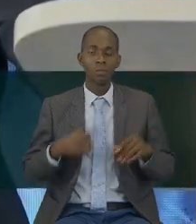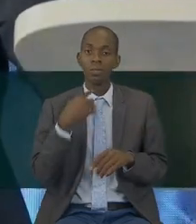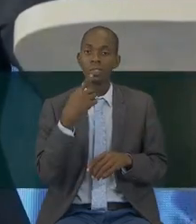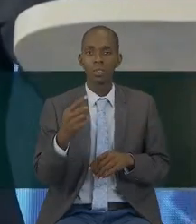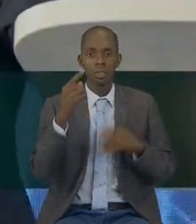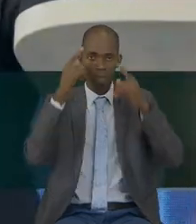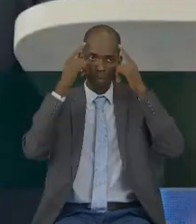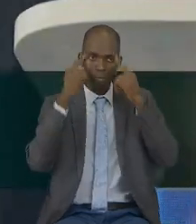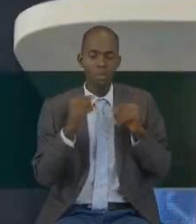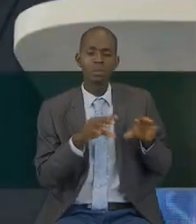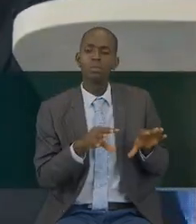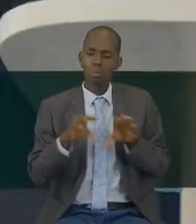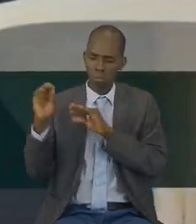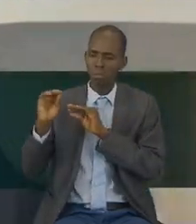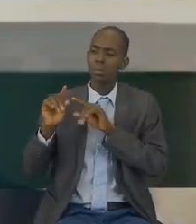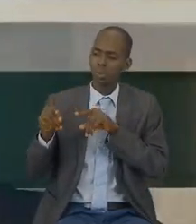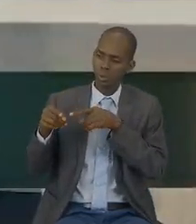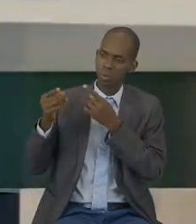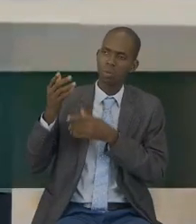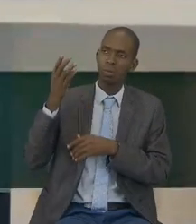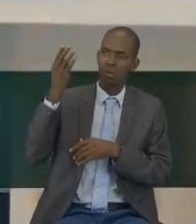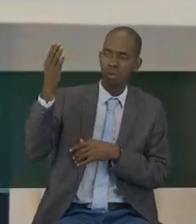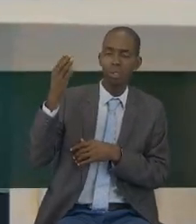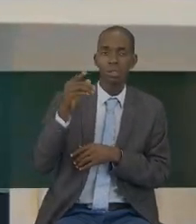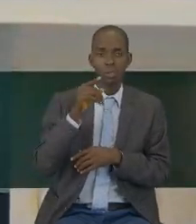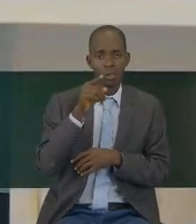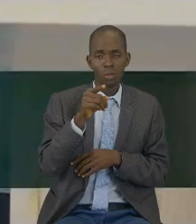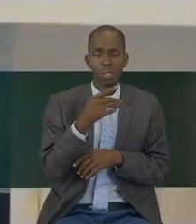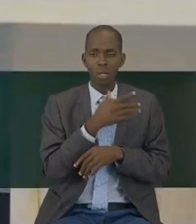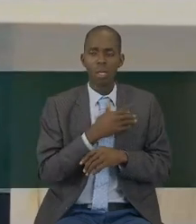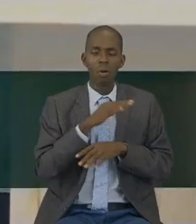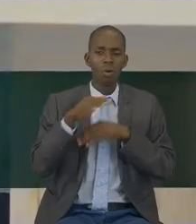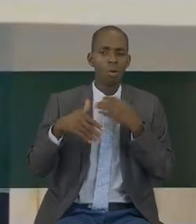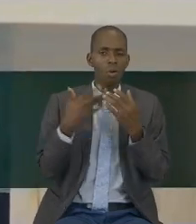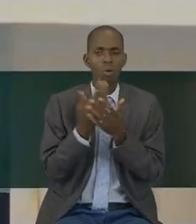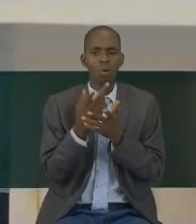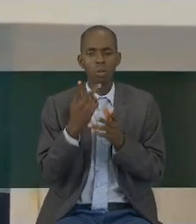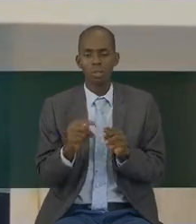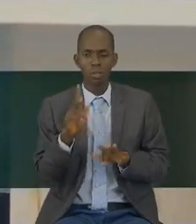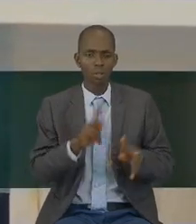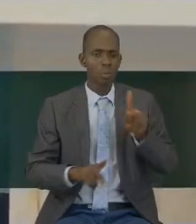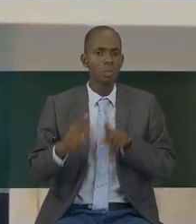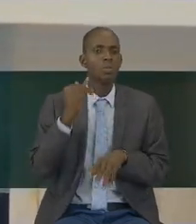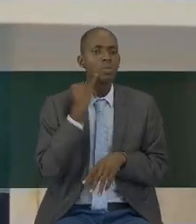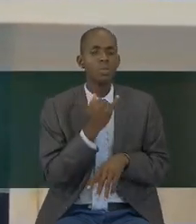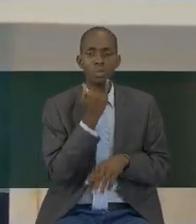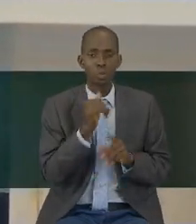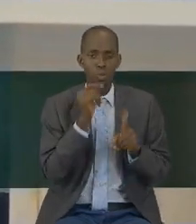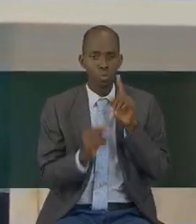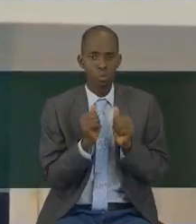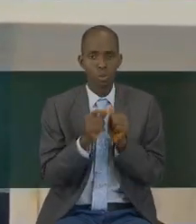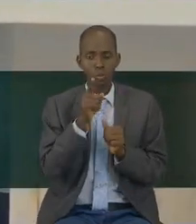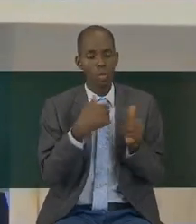Moses, depart and go hence, thou and all the people which thou hast brought